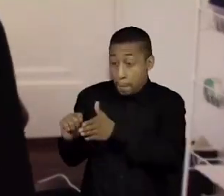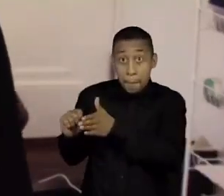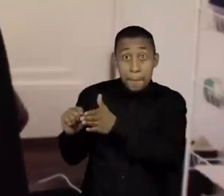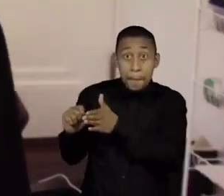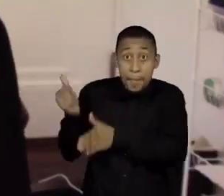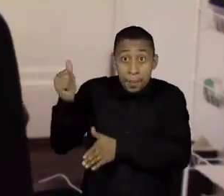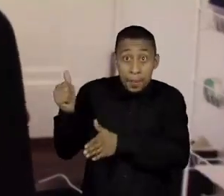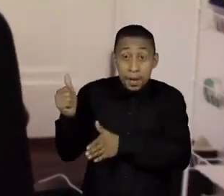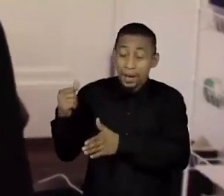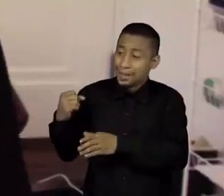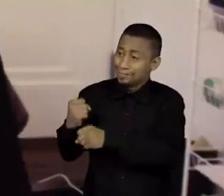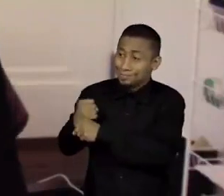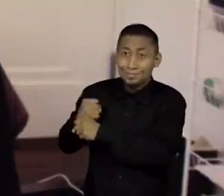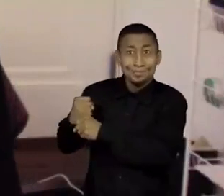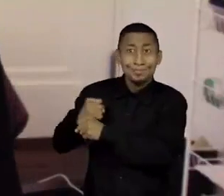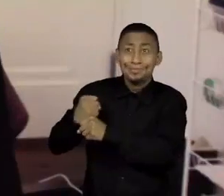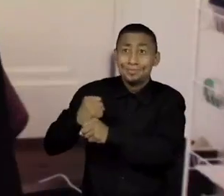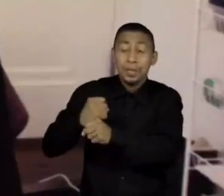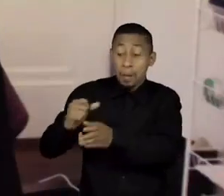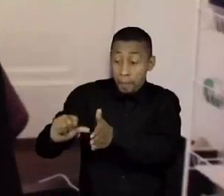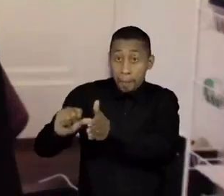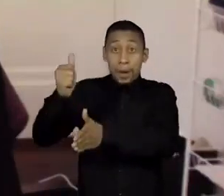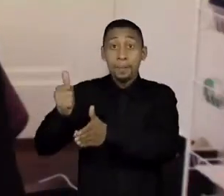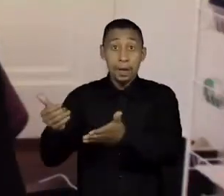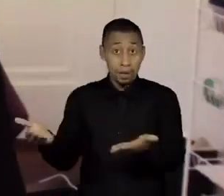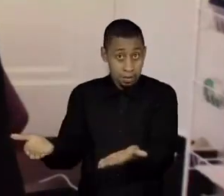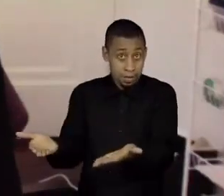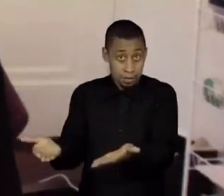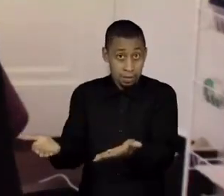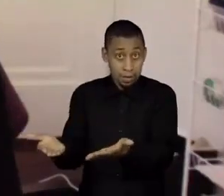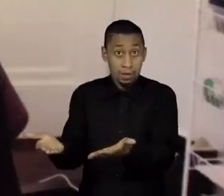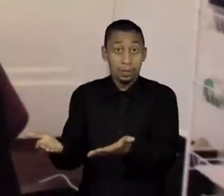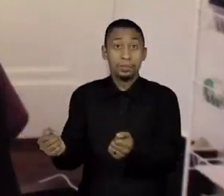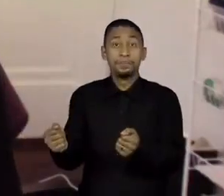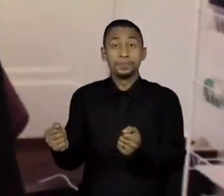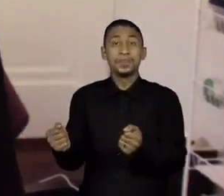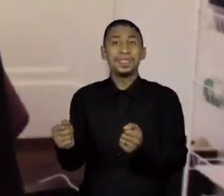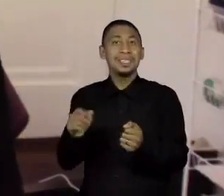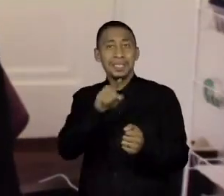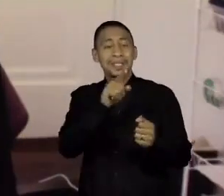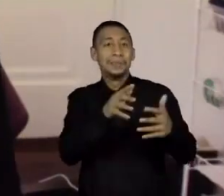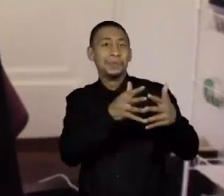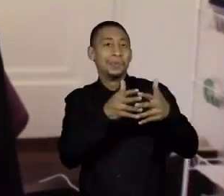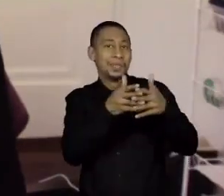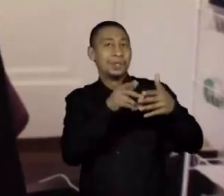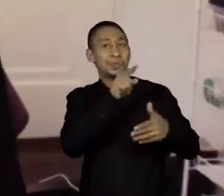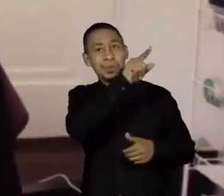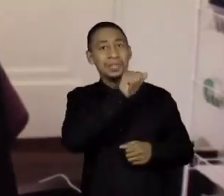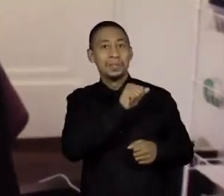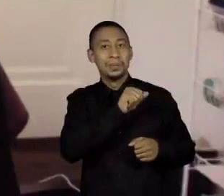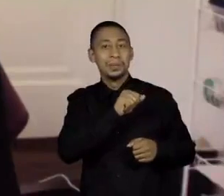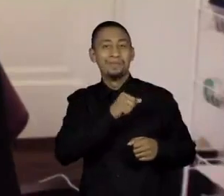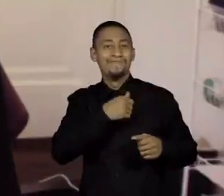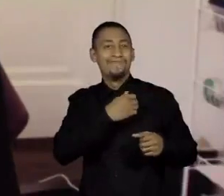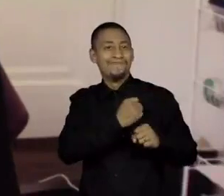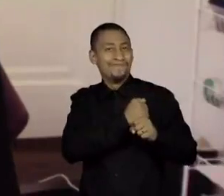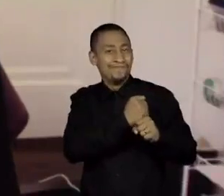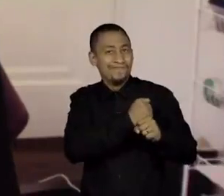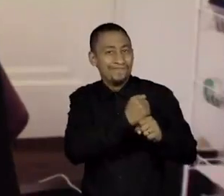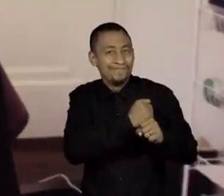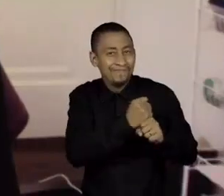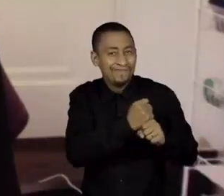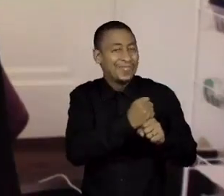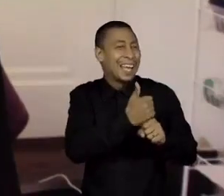in the case of Brazil, not since, many decades. In the case of the United States, maybe not in more than a